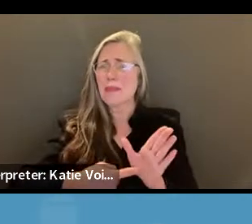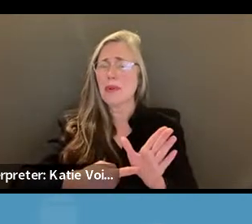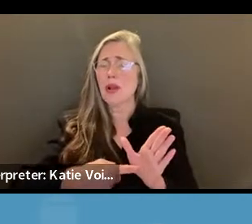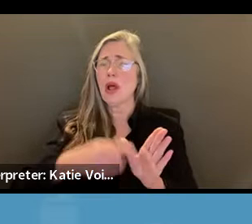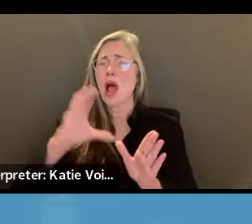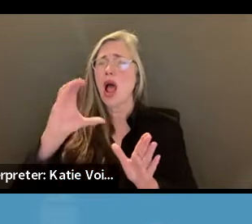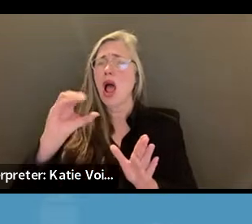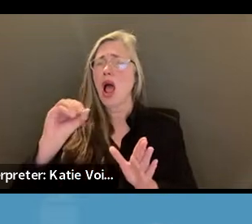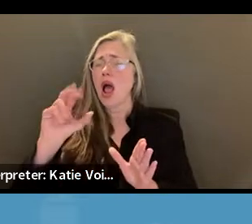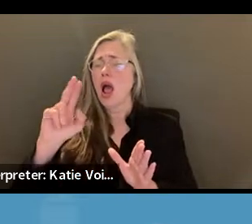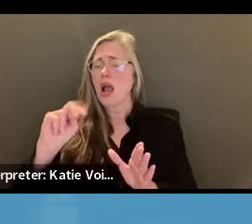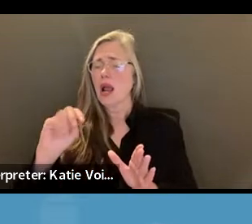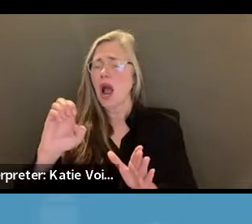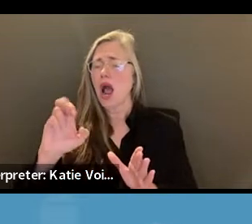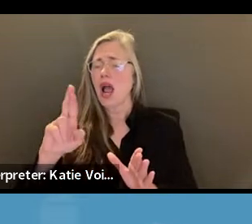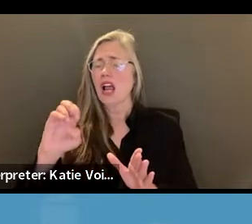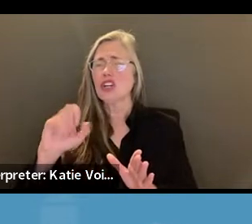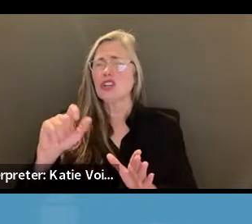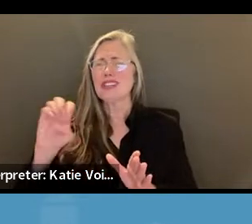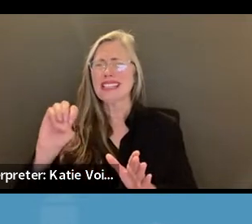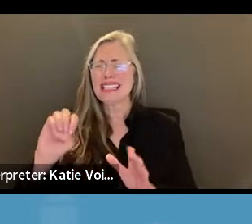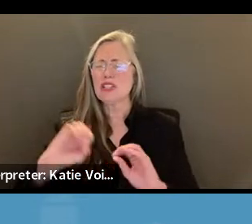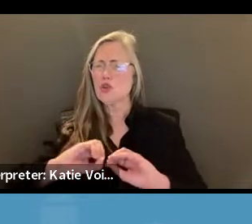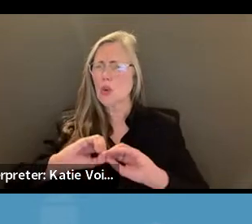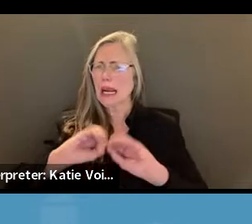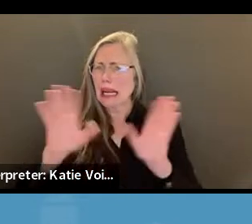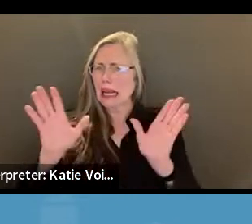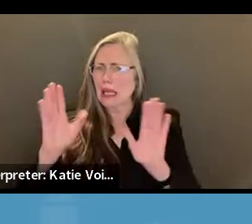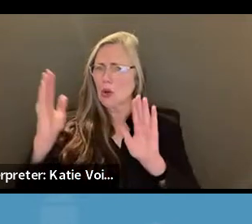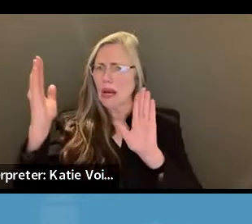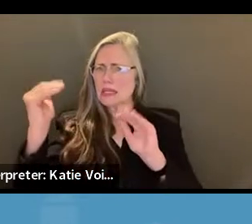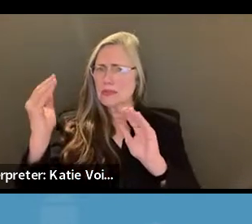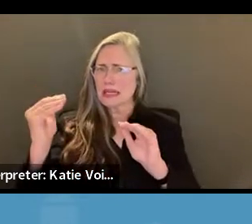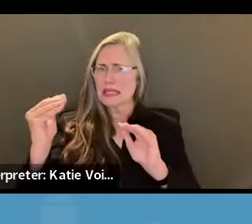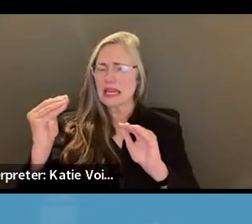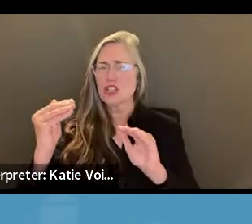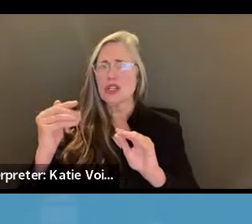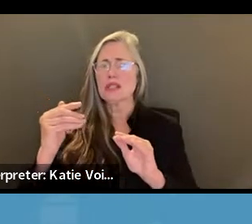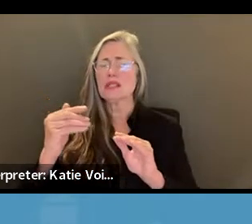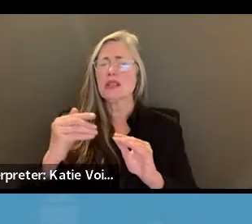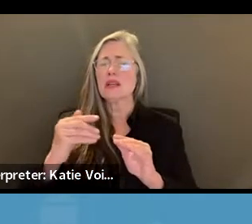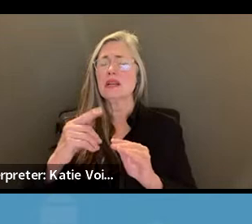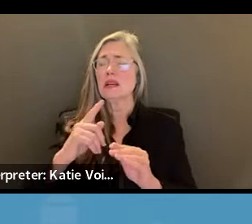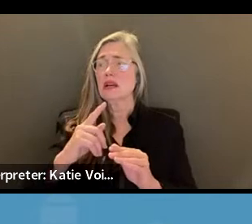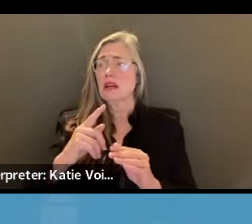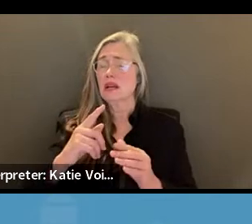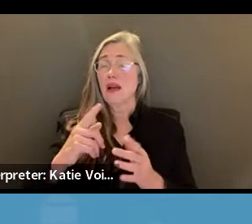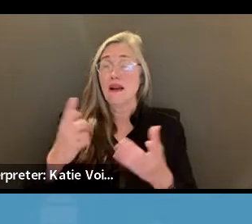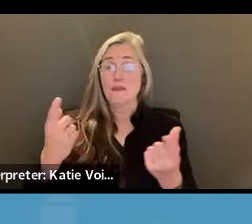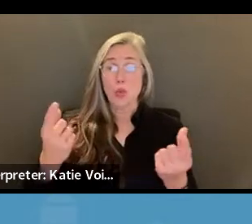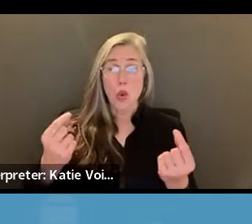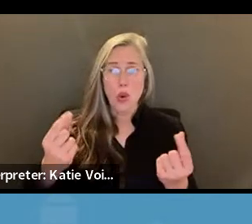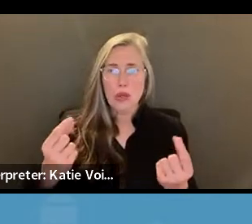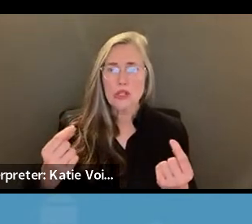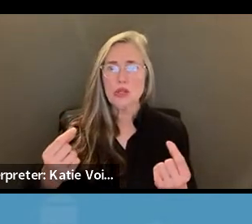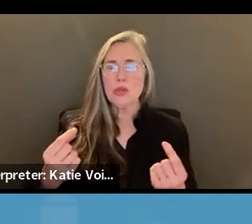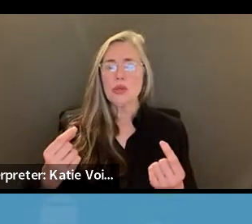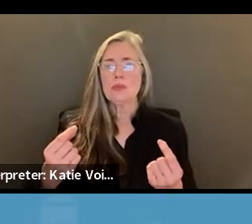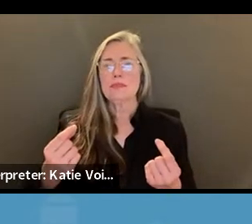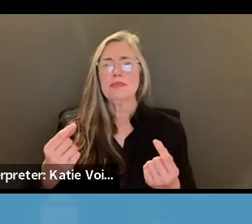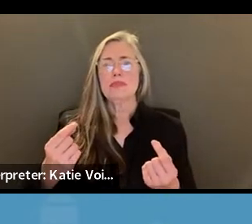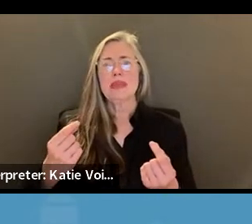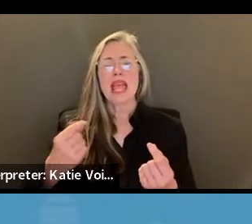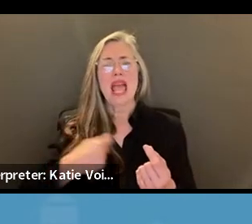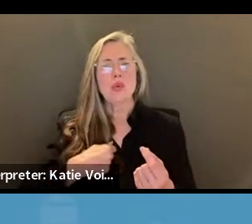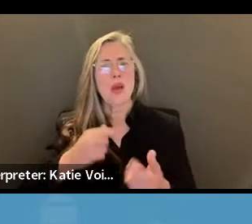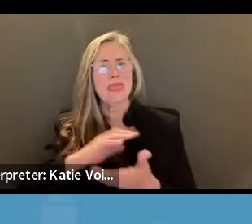clear expectations and what that may look like for our school district, or what that process could possibly